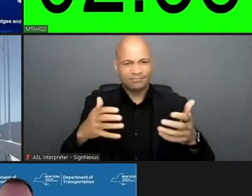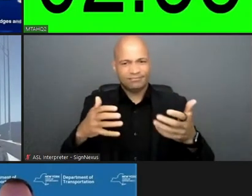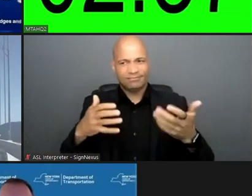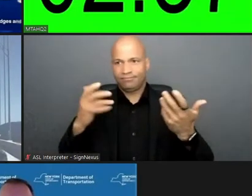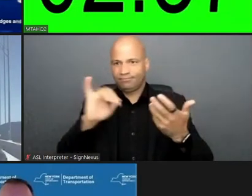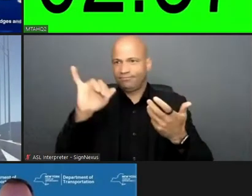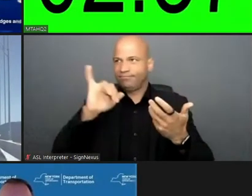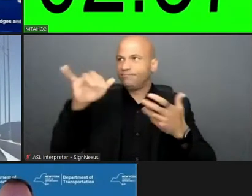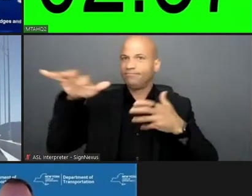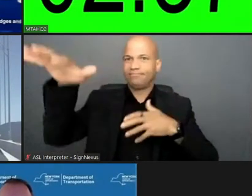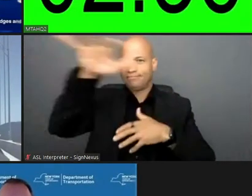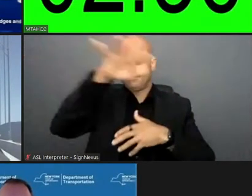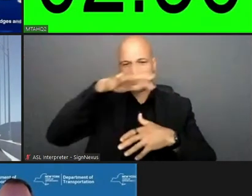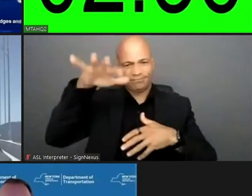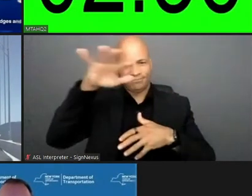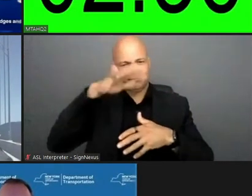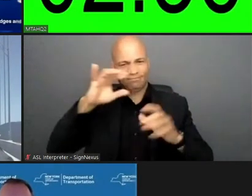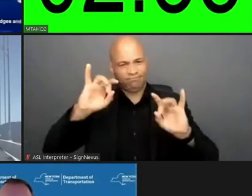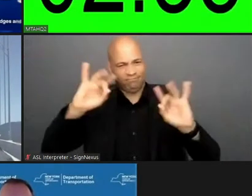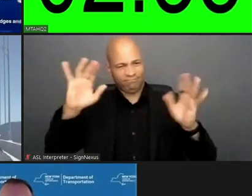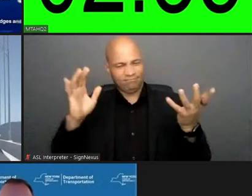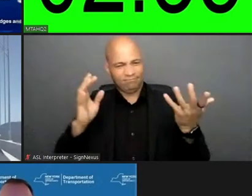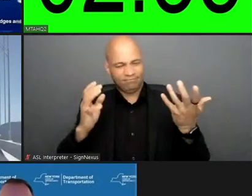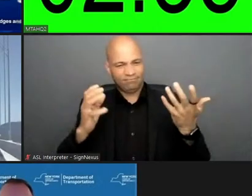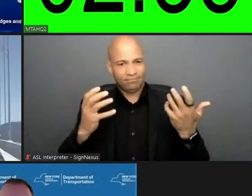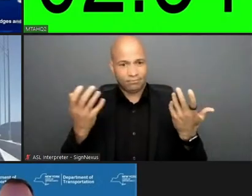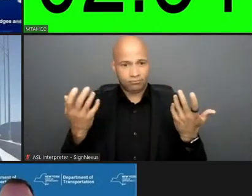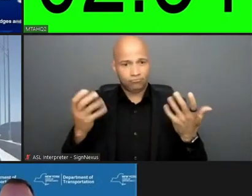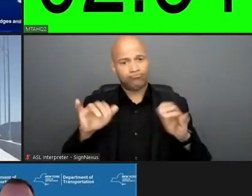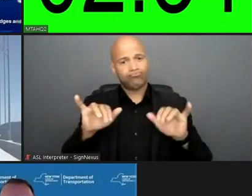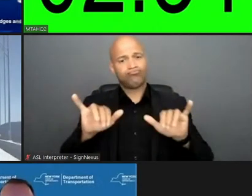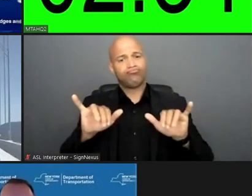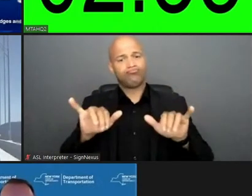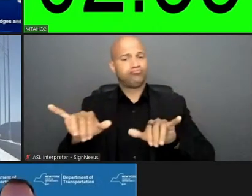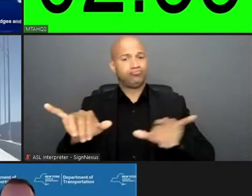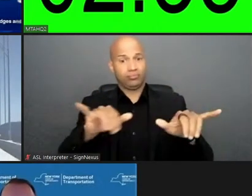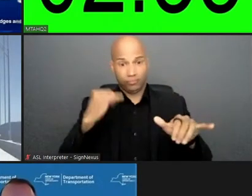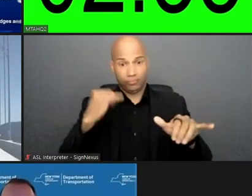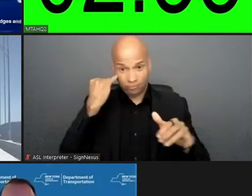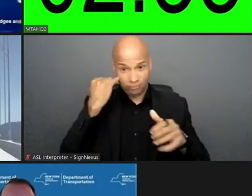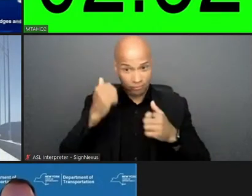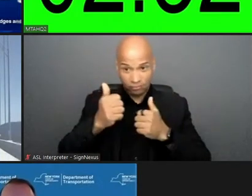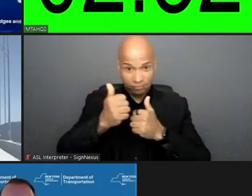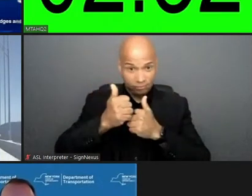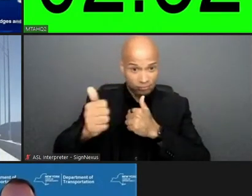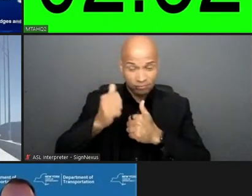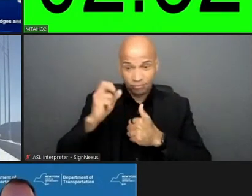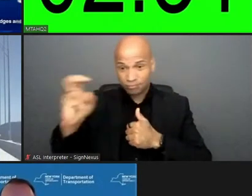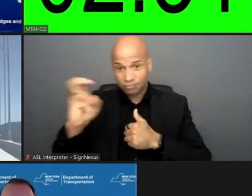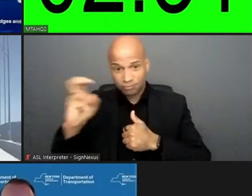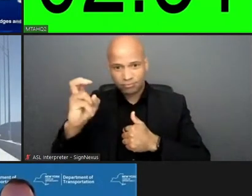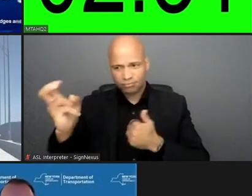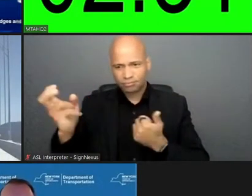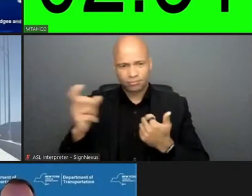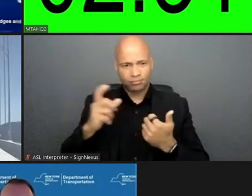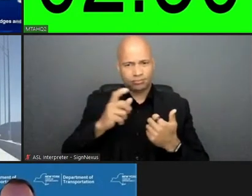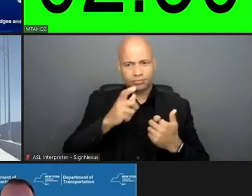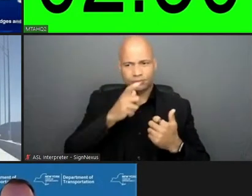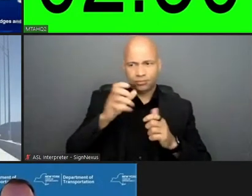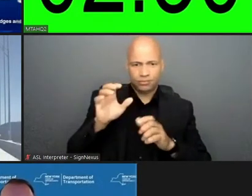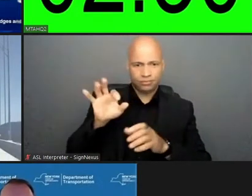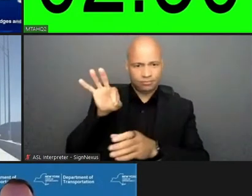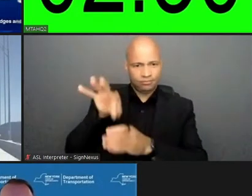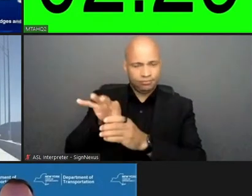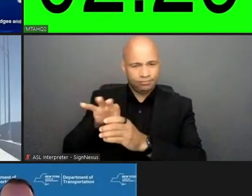day maintaining the status quo is not an option if your area doesn't have good Transit options your representatives should be pushing for those